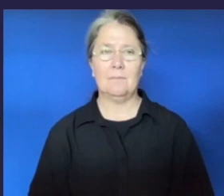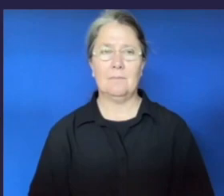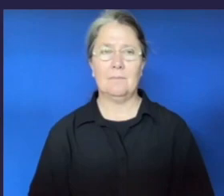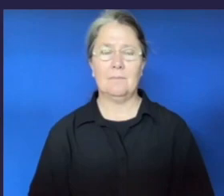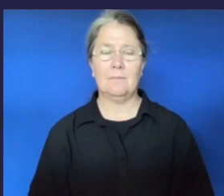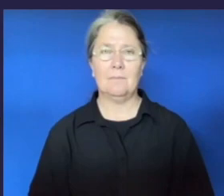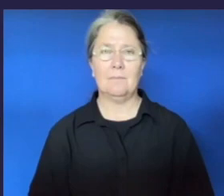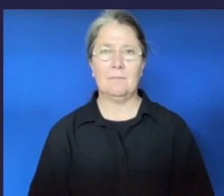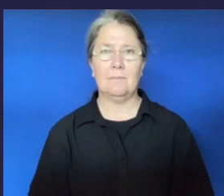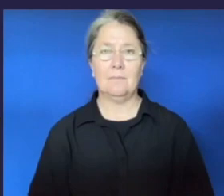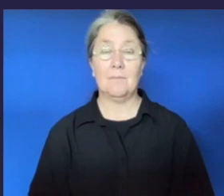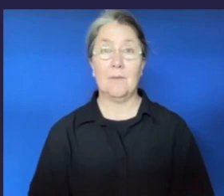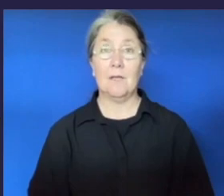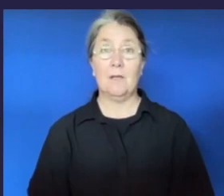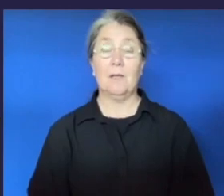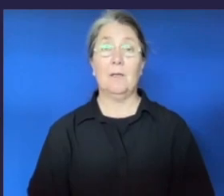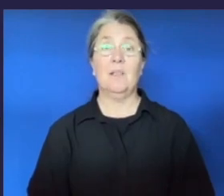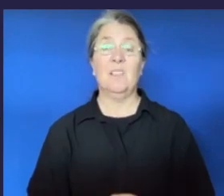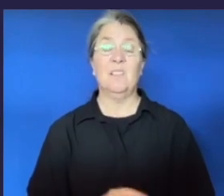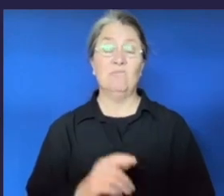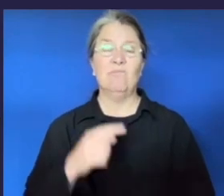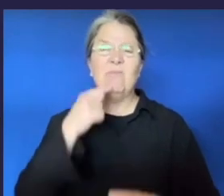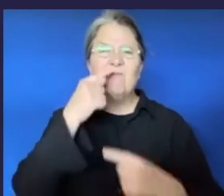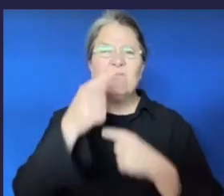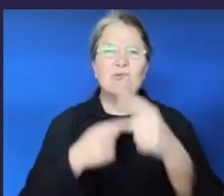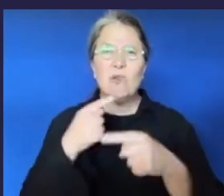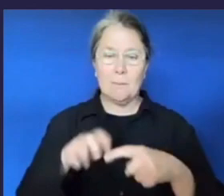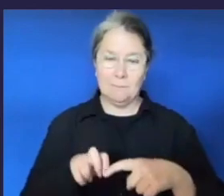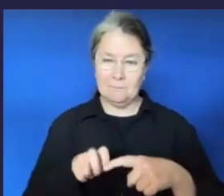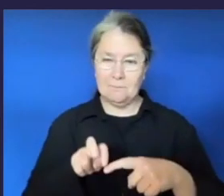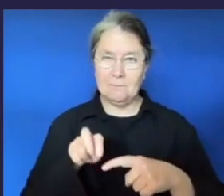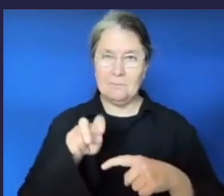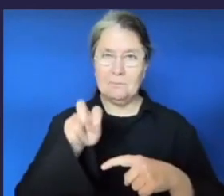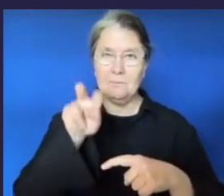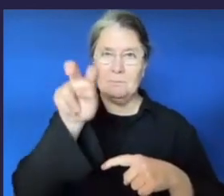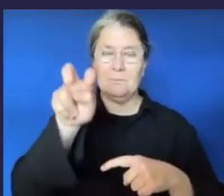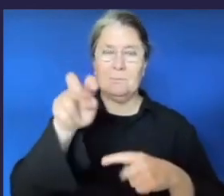Rach climbs stairs backstage and knocks on dressing room door.